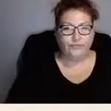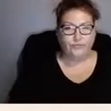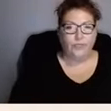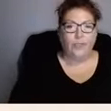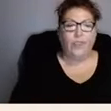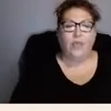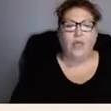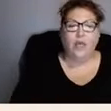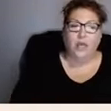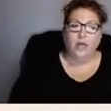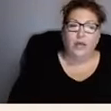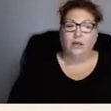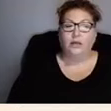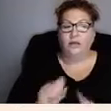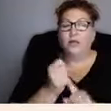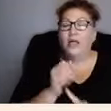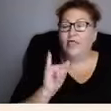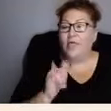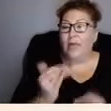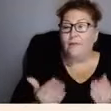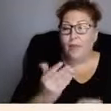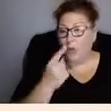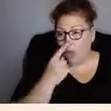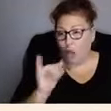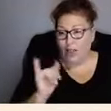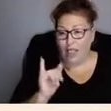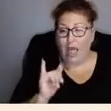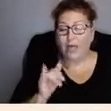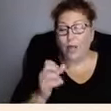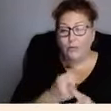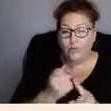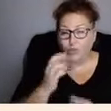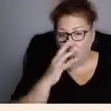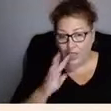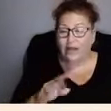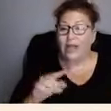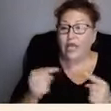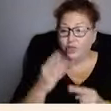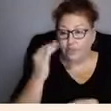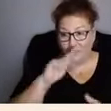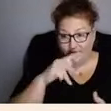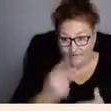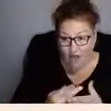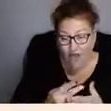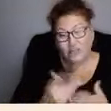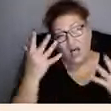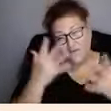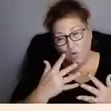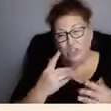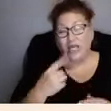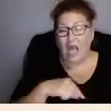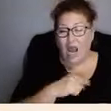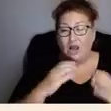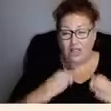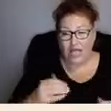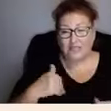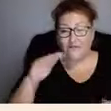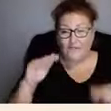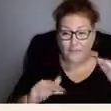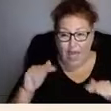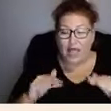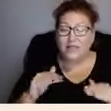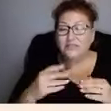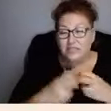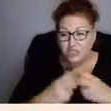Conditions that may look like abuse or neglect. Injuries due to falls. Unfortunately, some of our clients do have balance issues and frequently